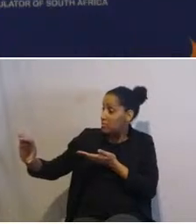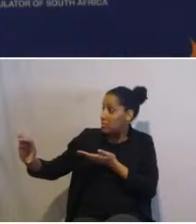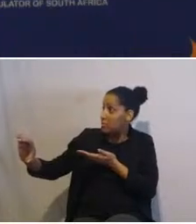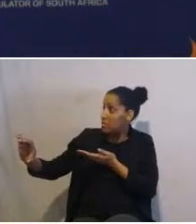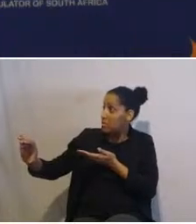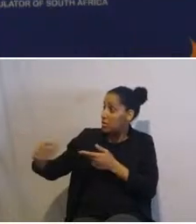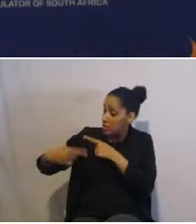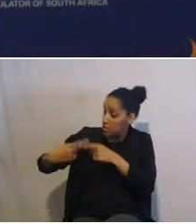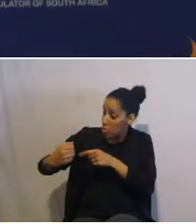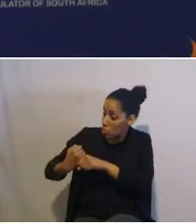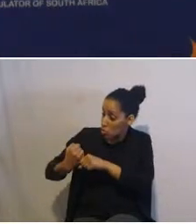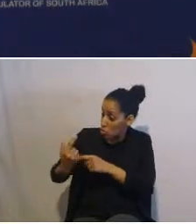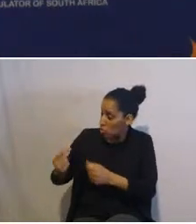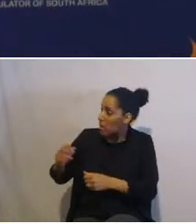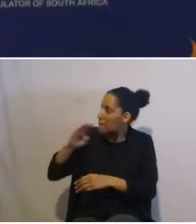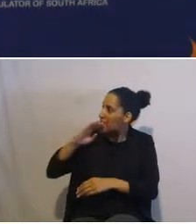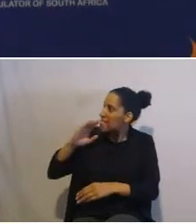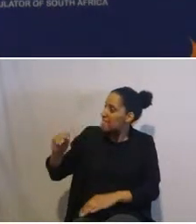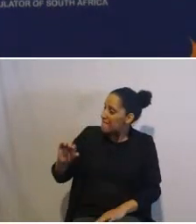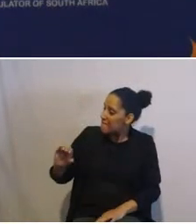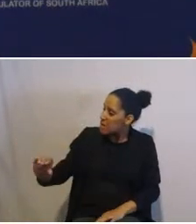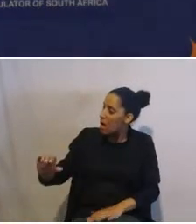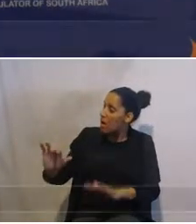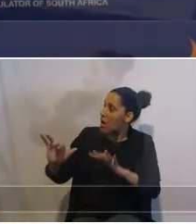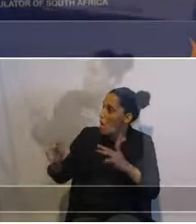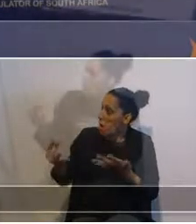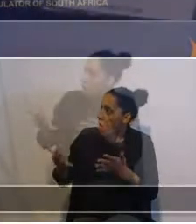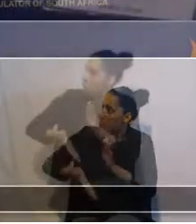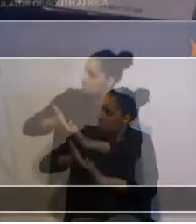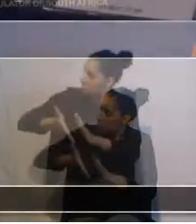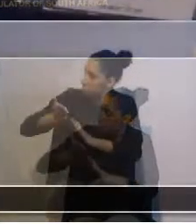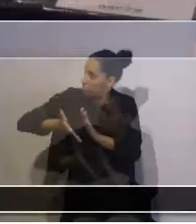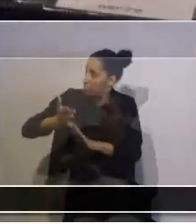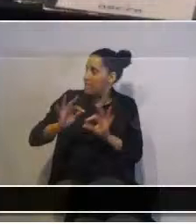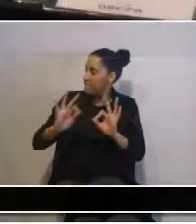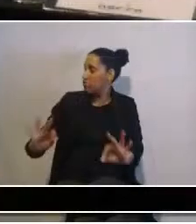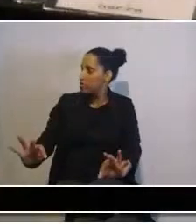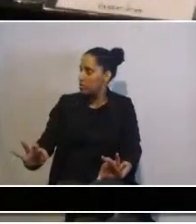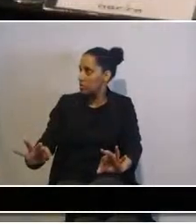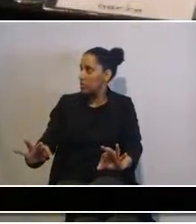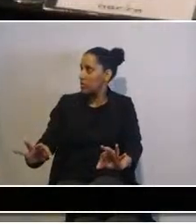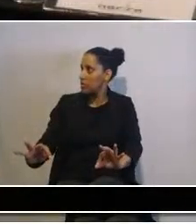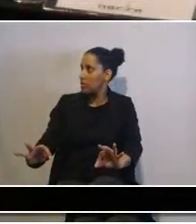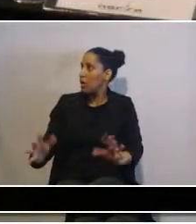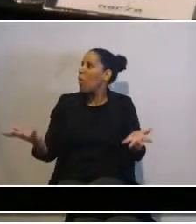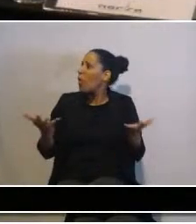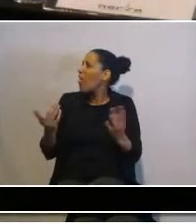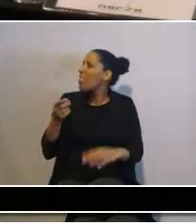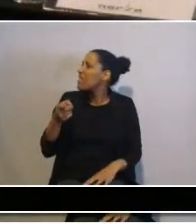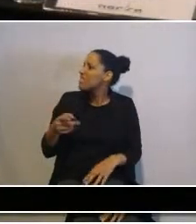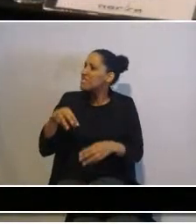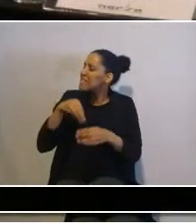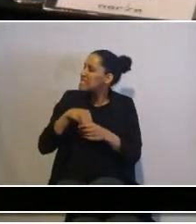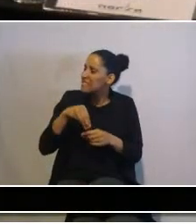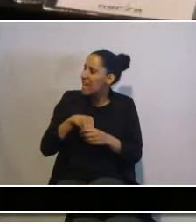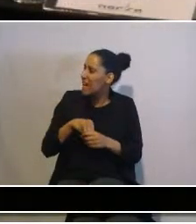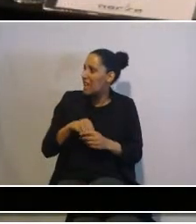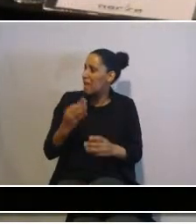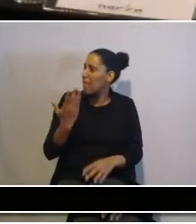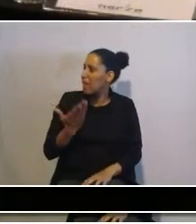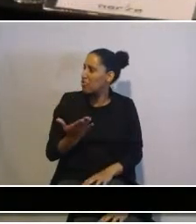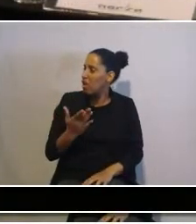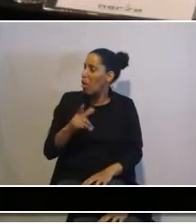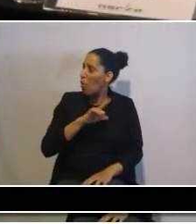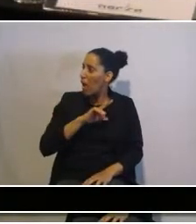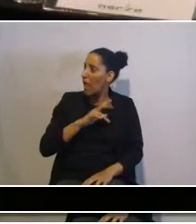then we know that we're compensating at the level of efficiency? Where is that in the application, so that